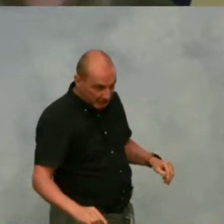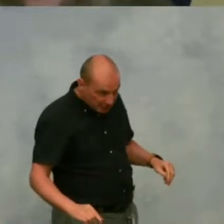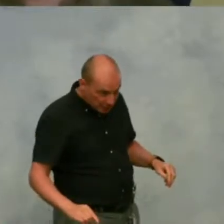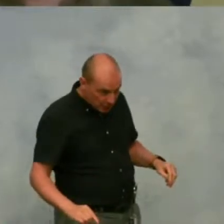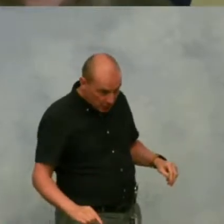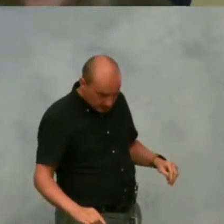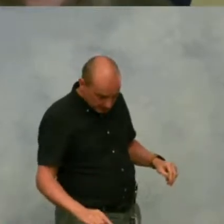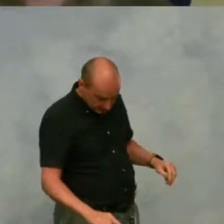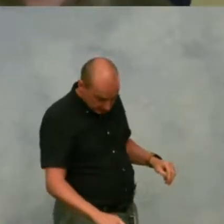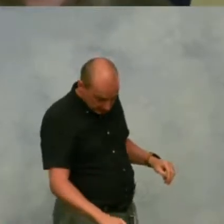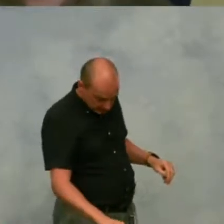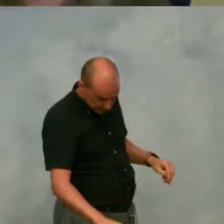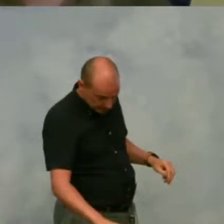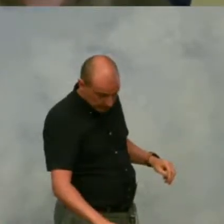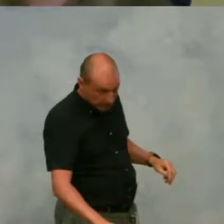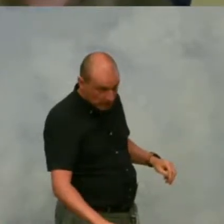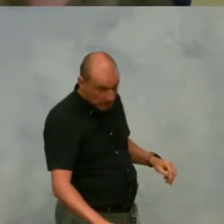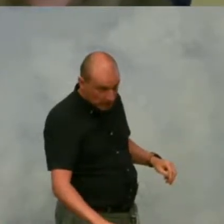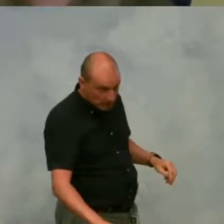Thank you, Chair.